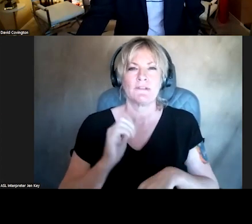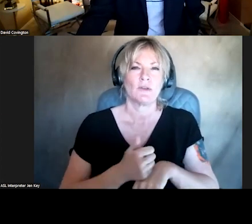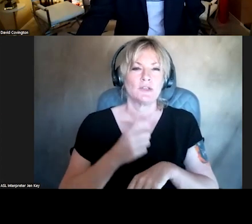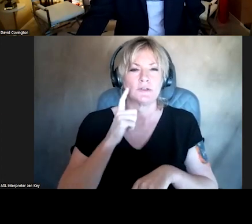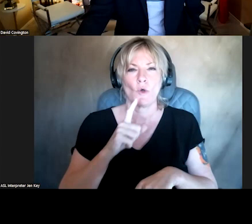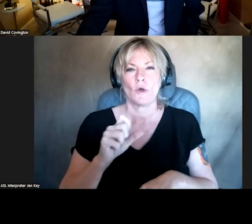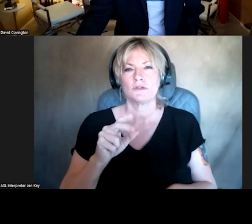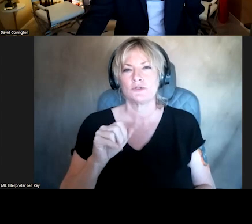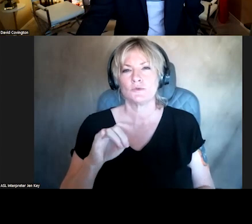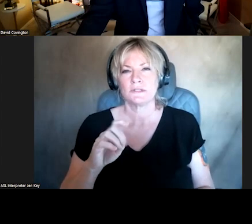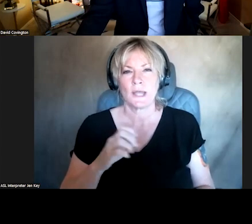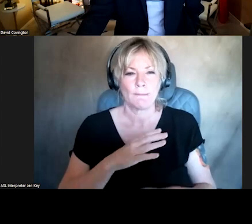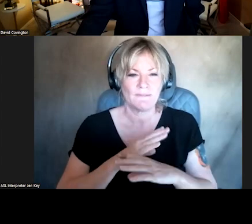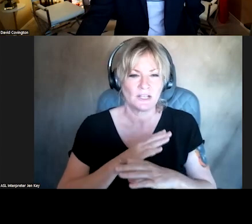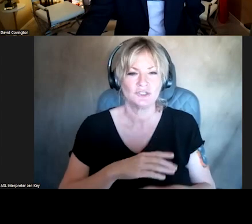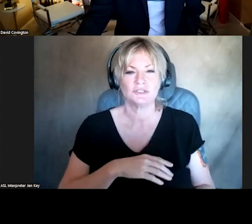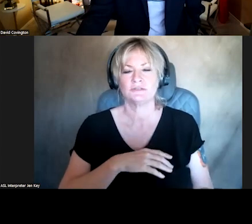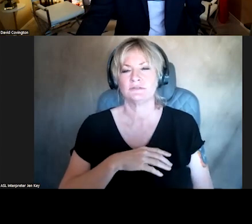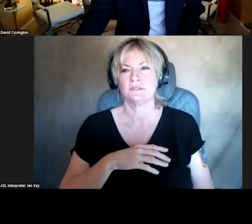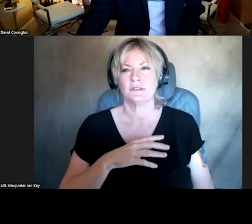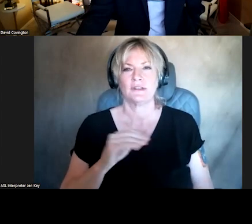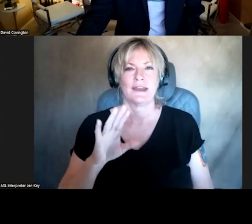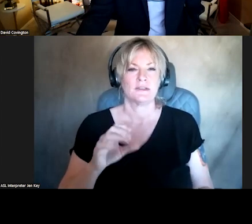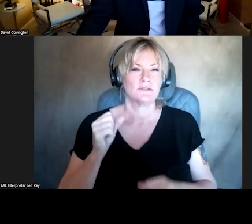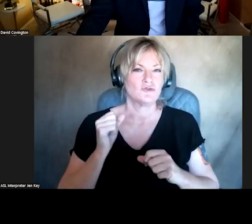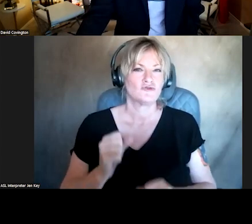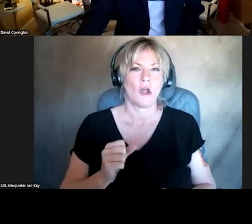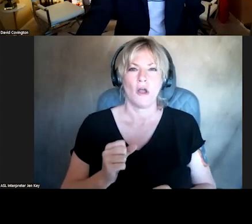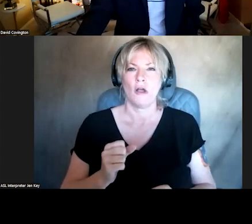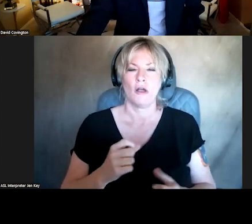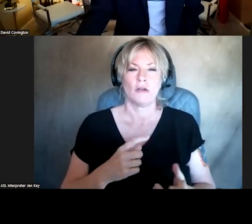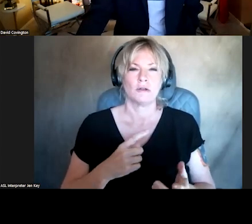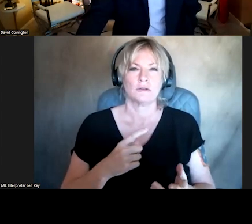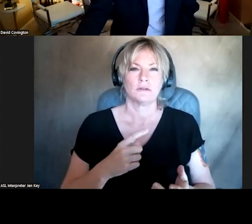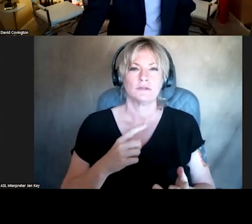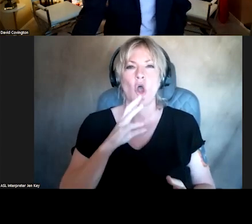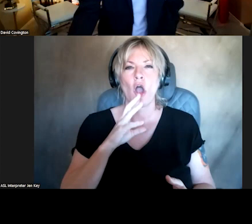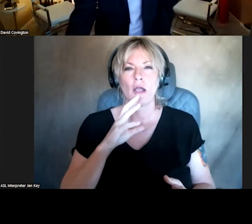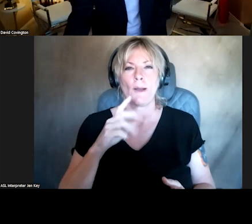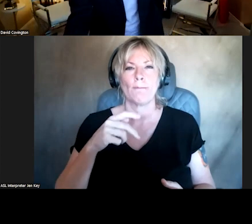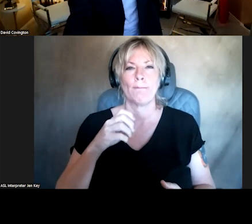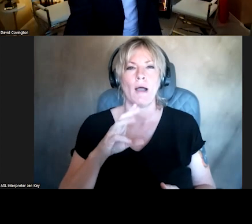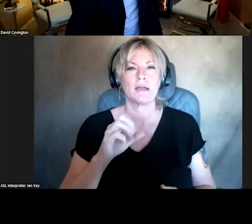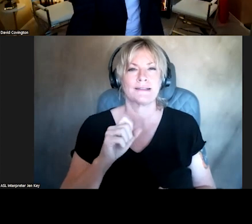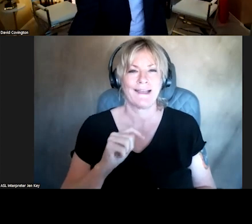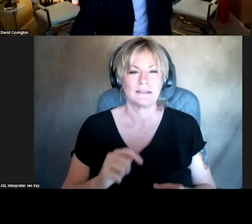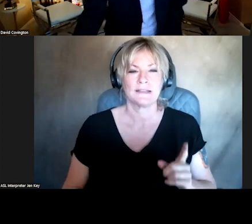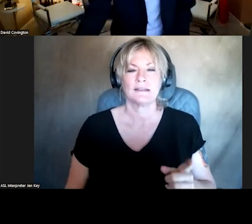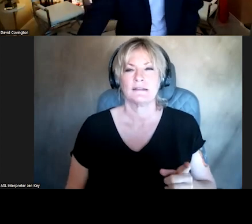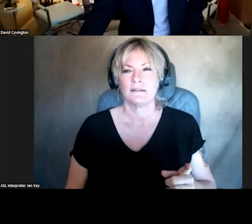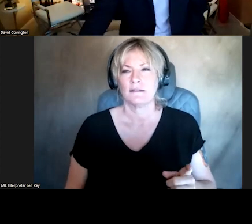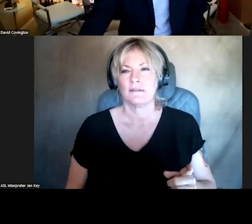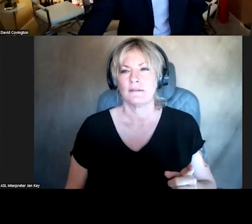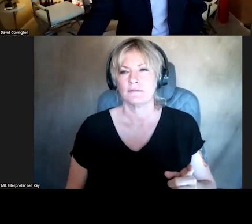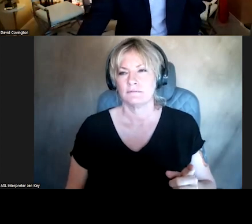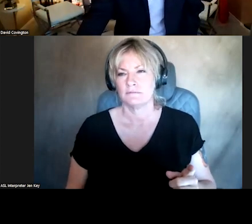Prevention and his Strong Talk podcast. Vic brought us the idea of a debate on, let's